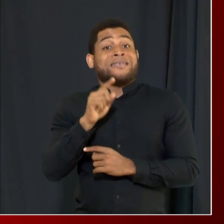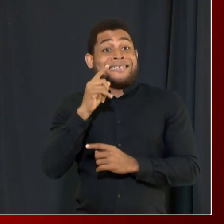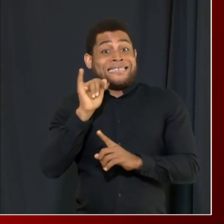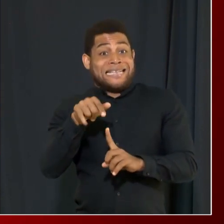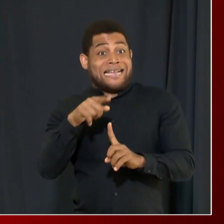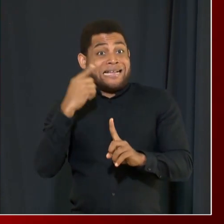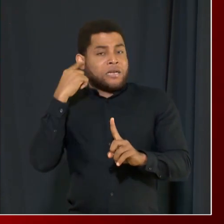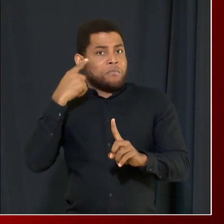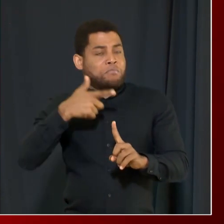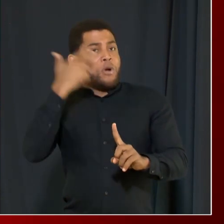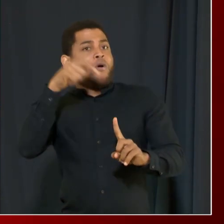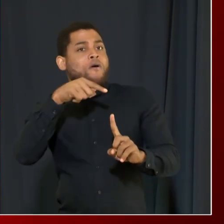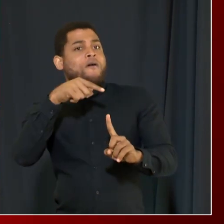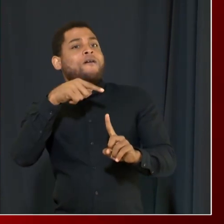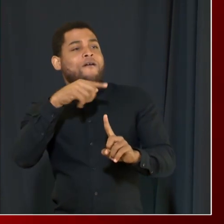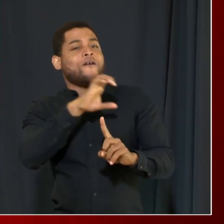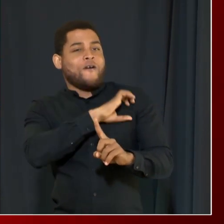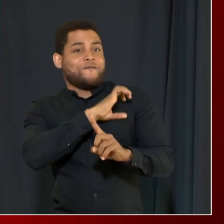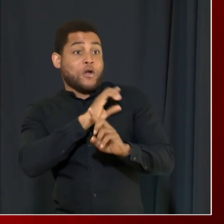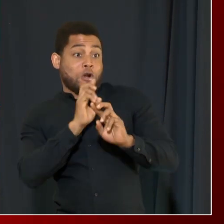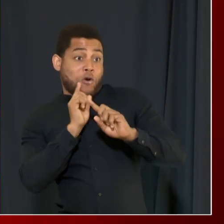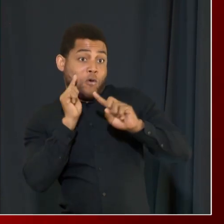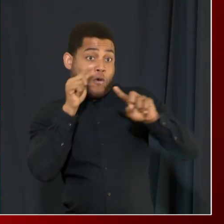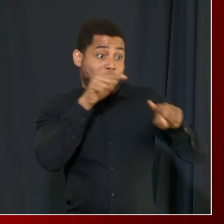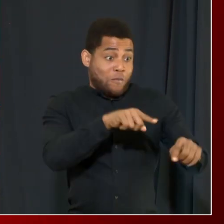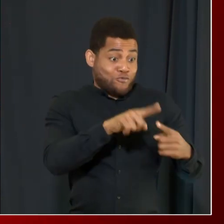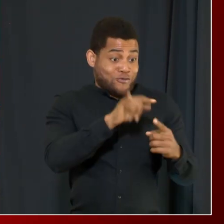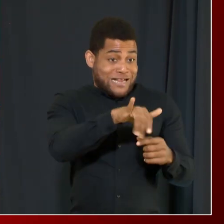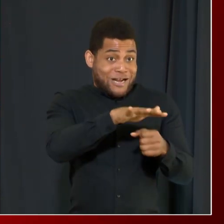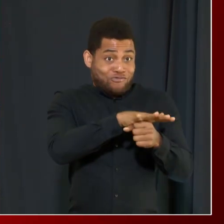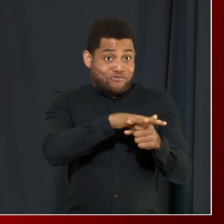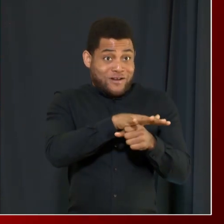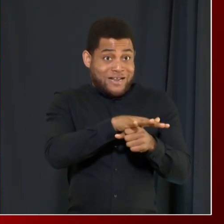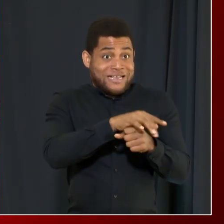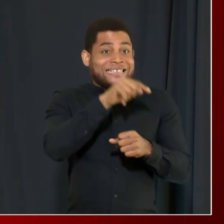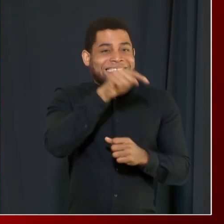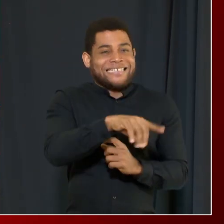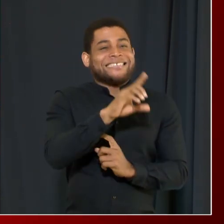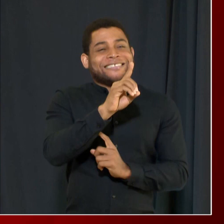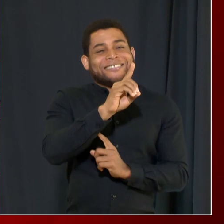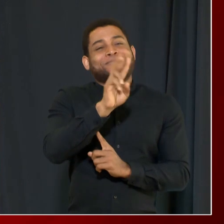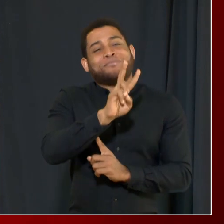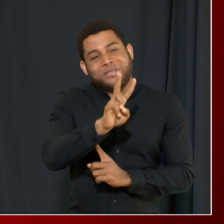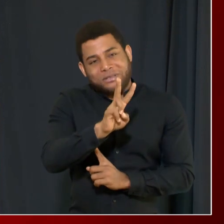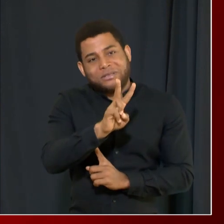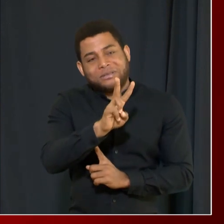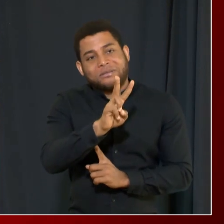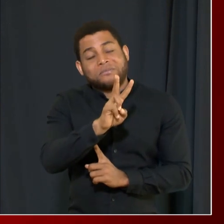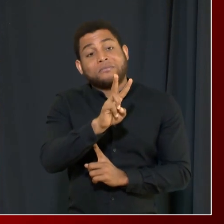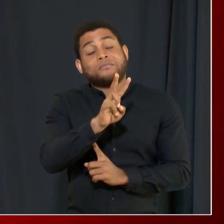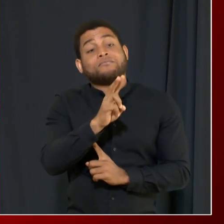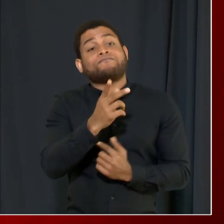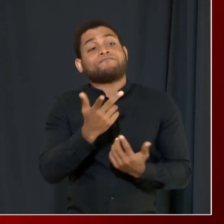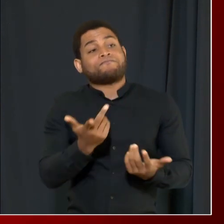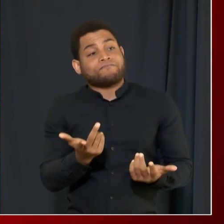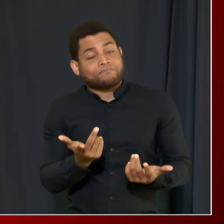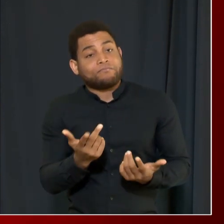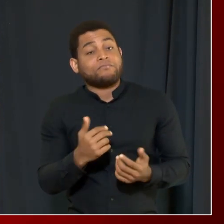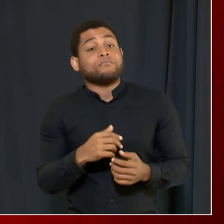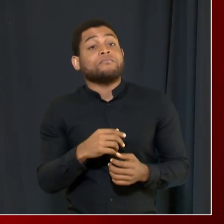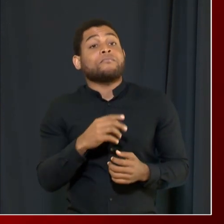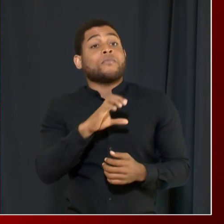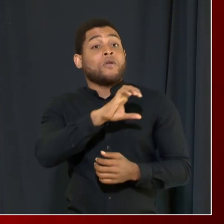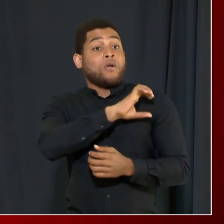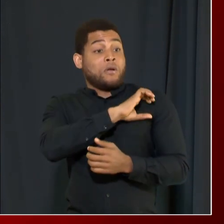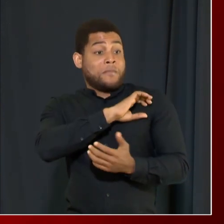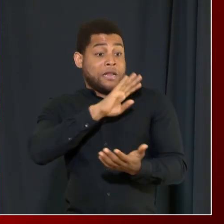to that location. We were advised that this is a domestic violence incident. When officers arrived, the description of